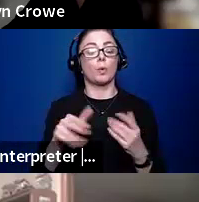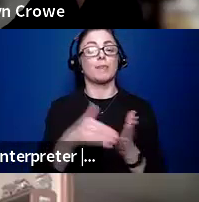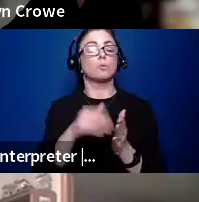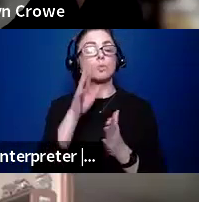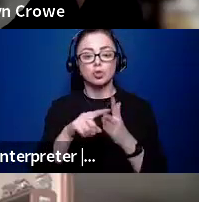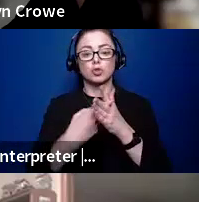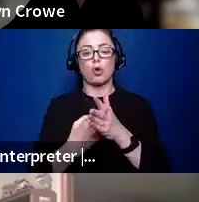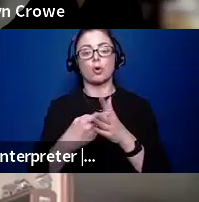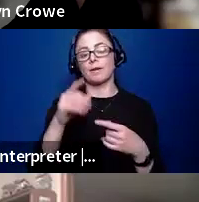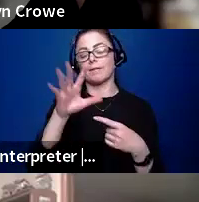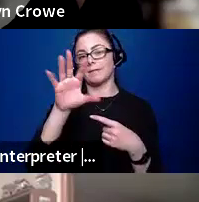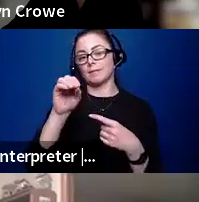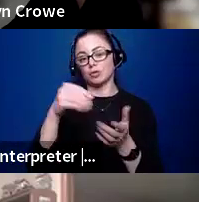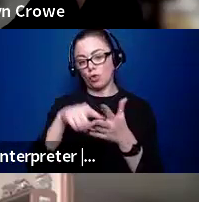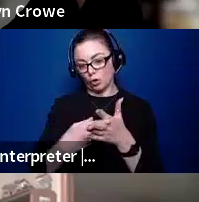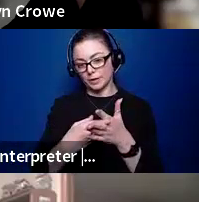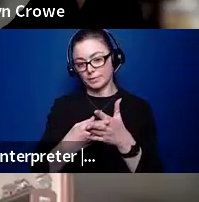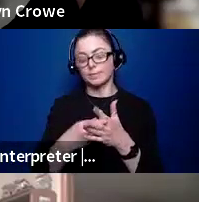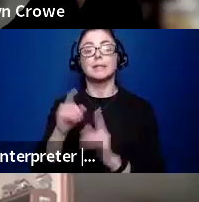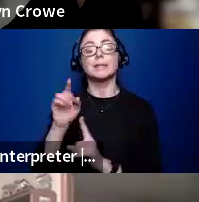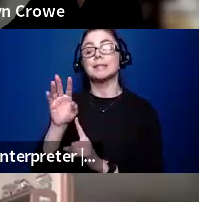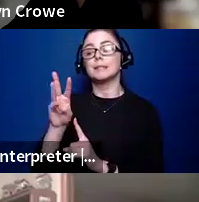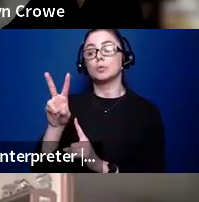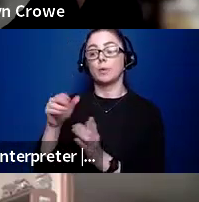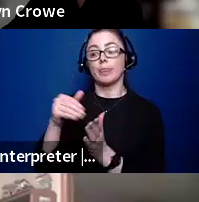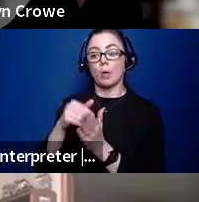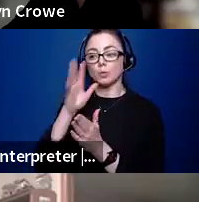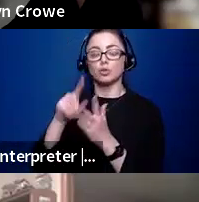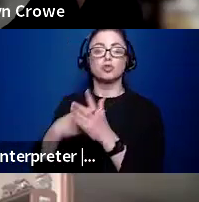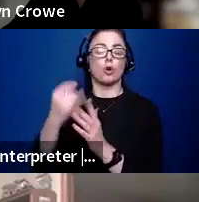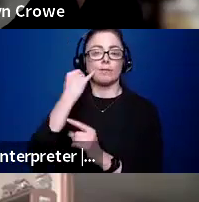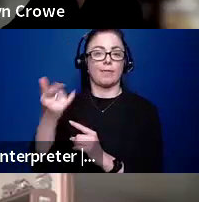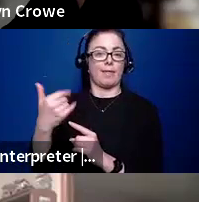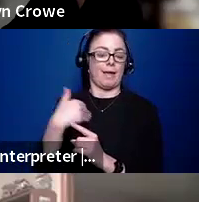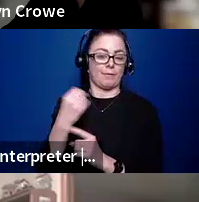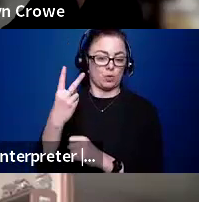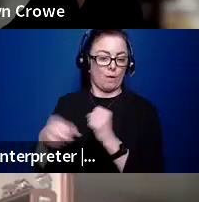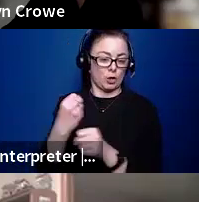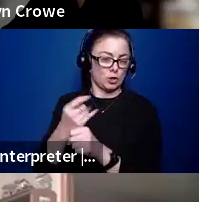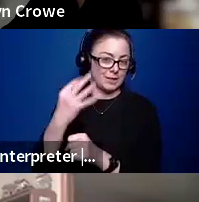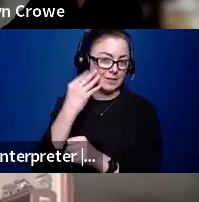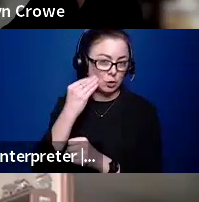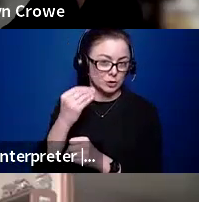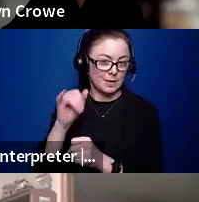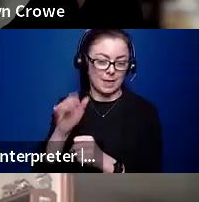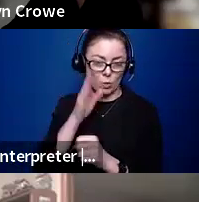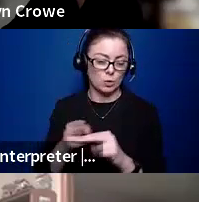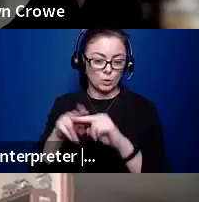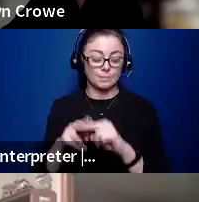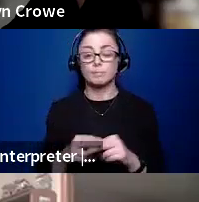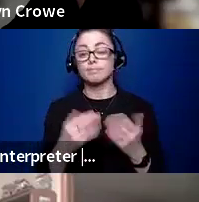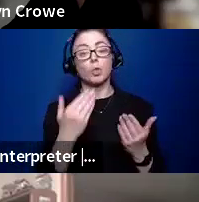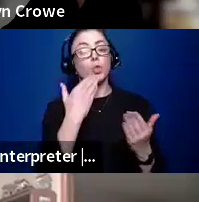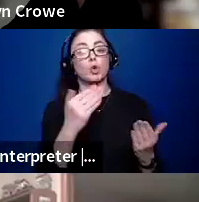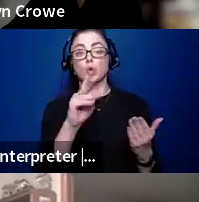and $62,500 for teachers with 12 years experience. Now, the good news is with this, where we sit right now today, I don't know